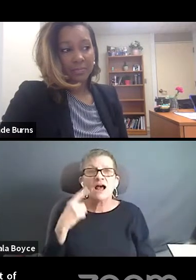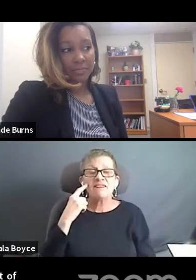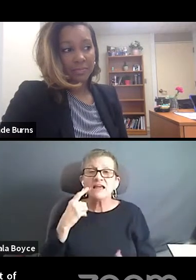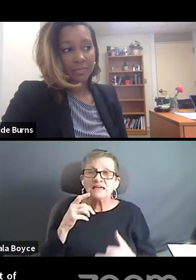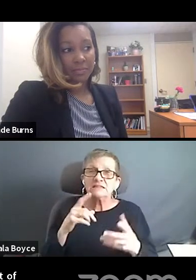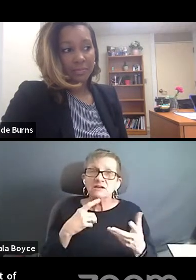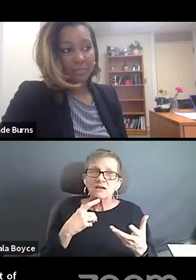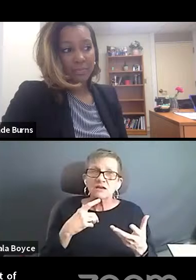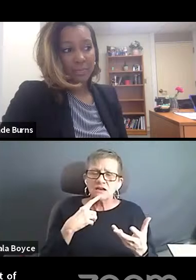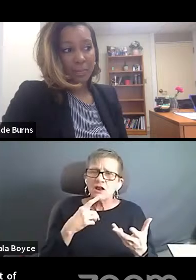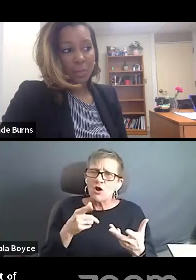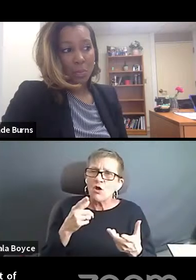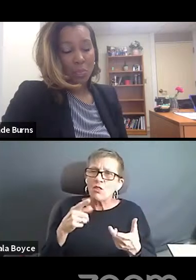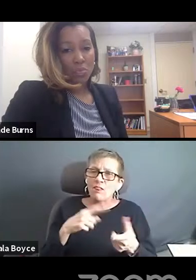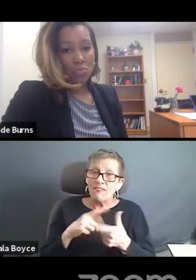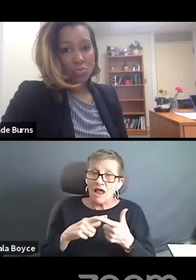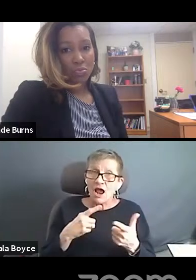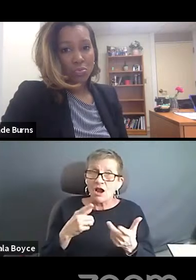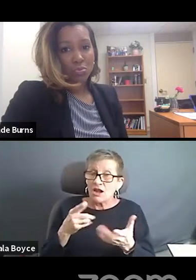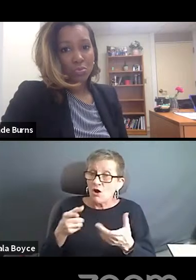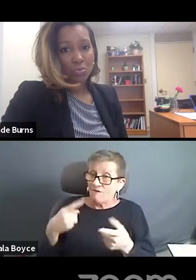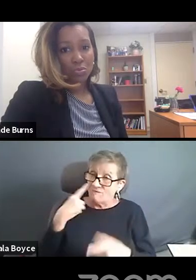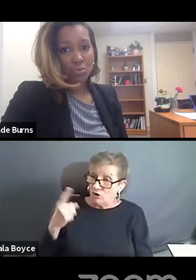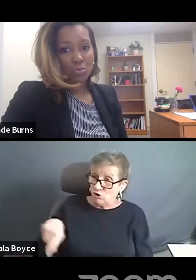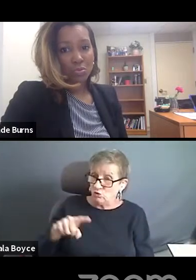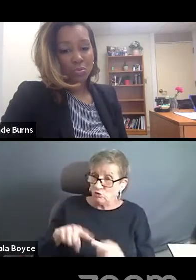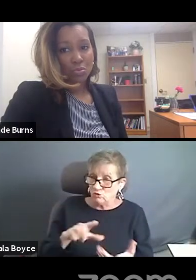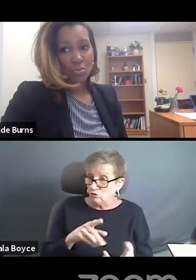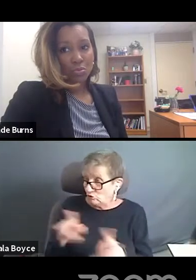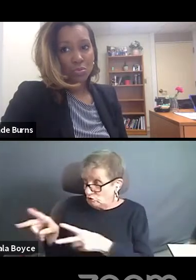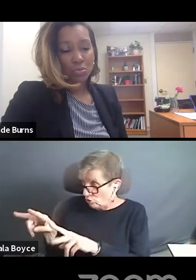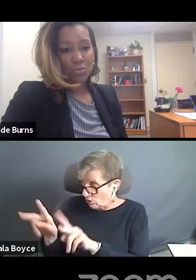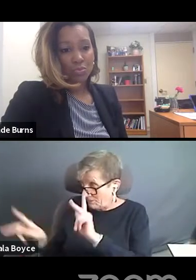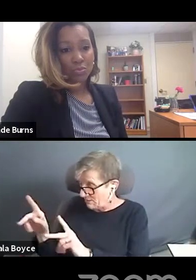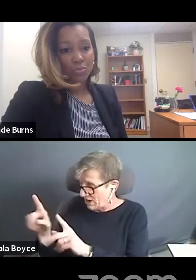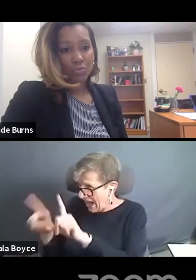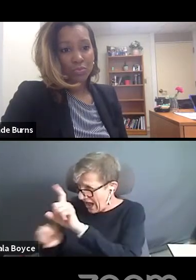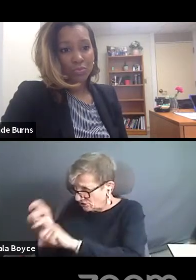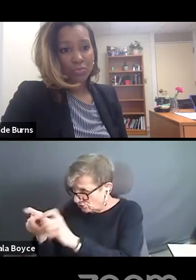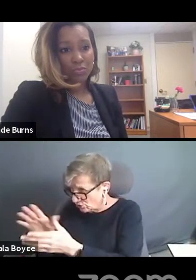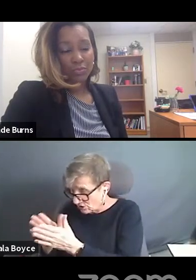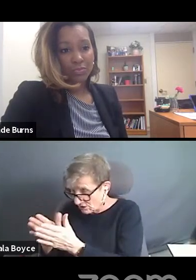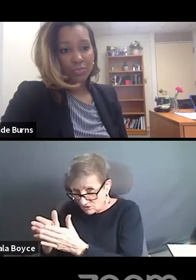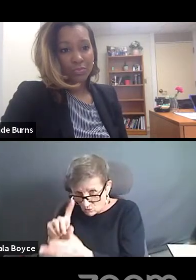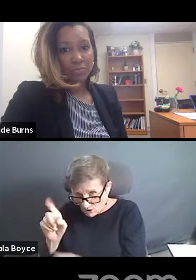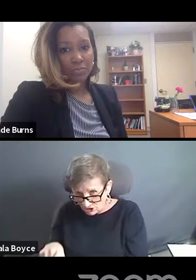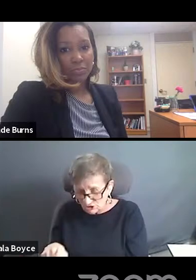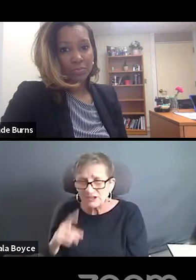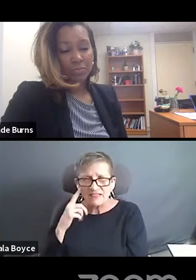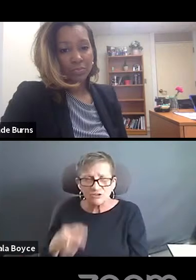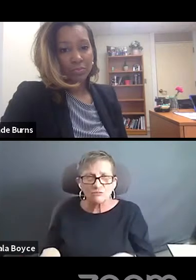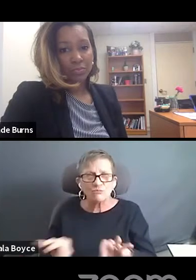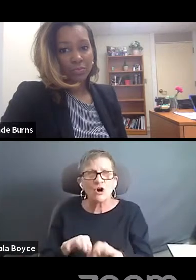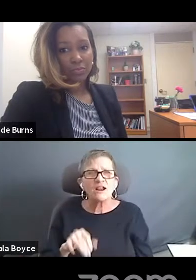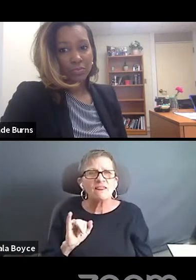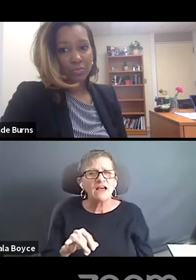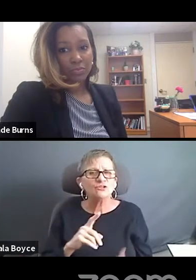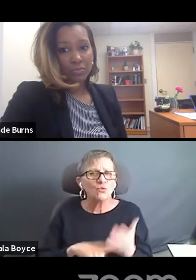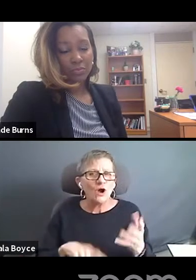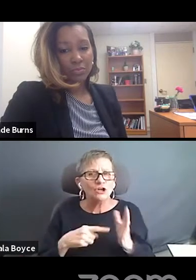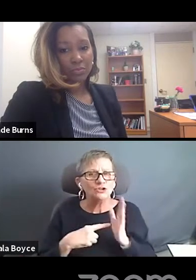people and ask those questions is what's important. And I don't want to launch into this whole conversation, but that is, I think, what speaks to the importance of